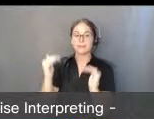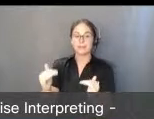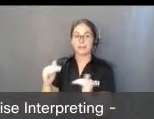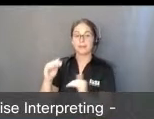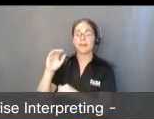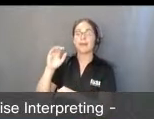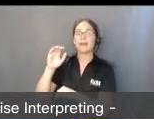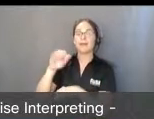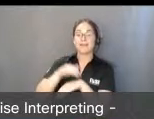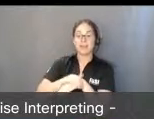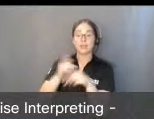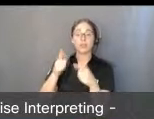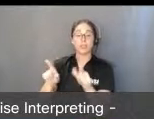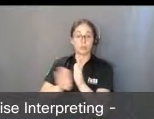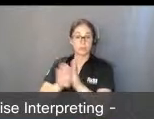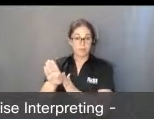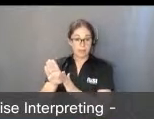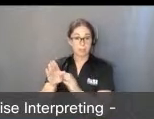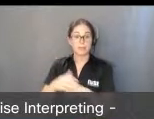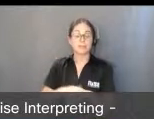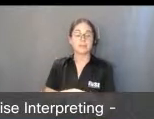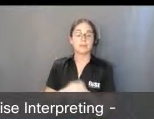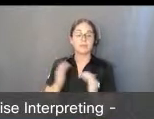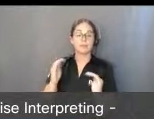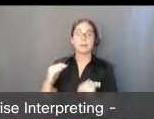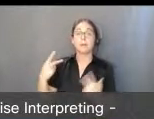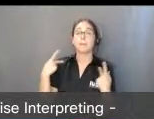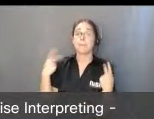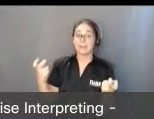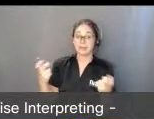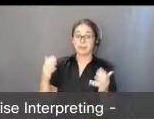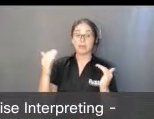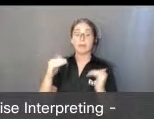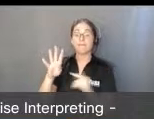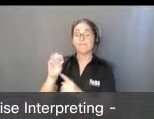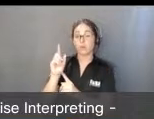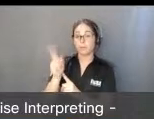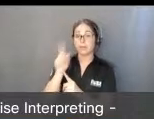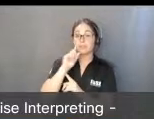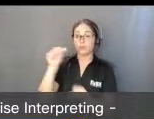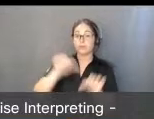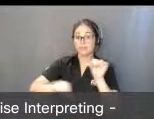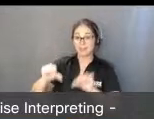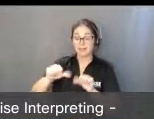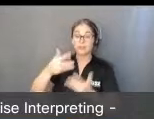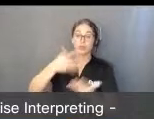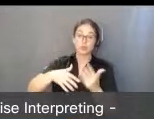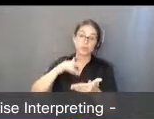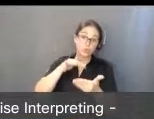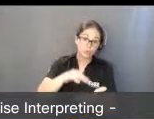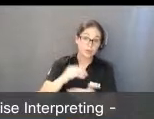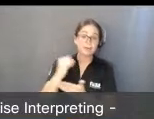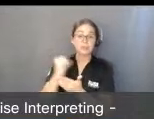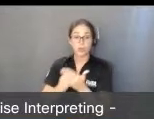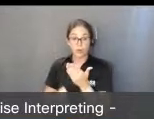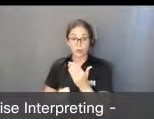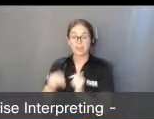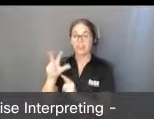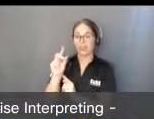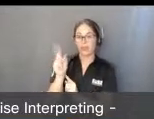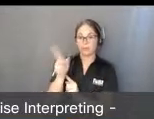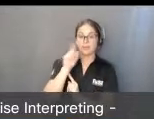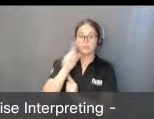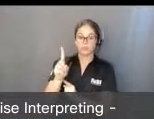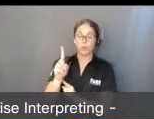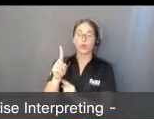English language development, enrichment, and PE, 40 minutes for science, social studies, and art, and 30 minutes for student support or